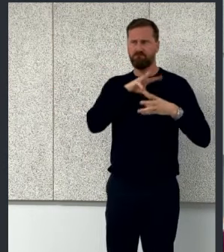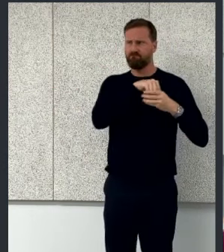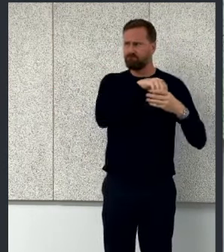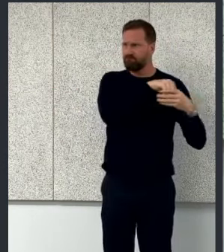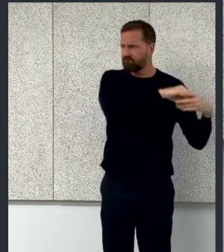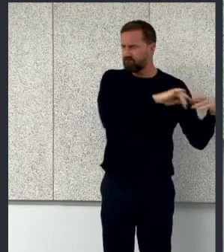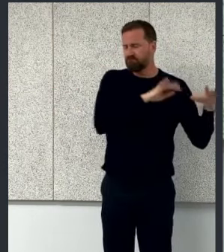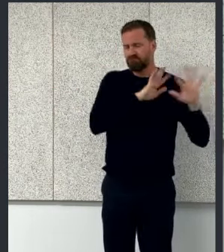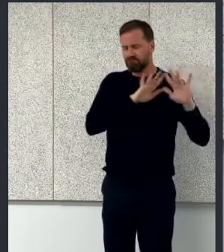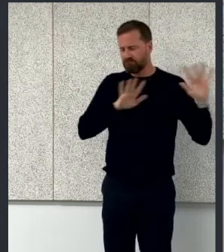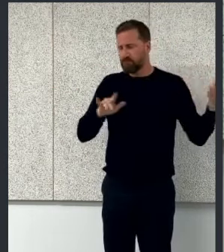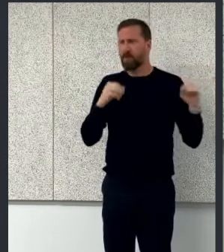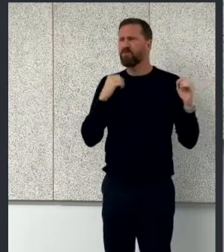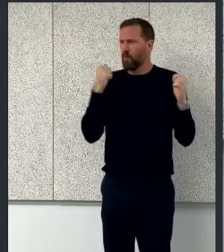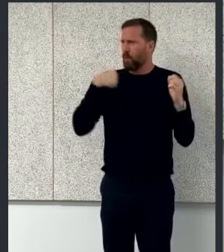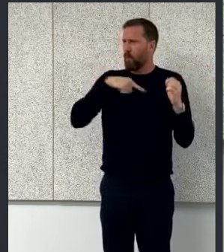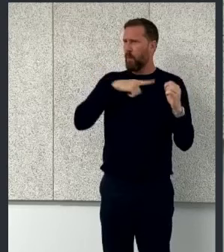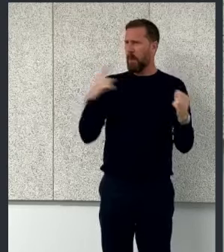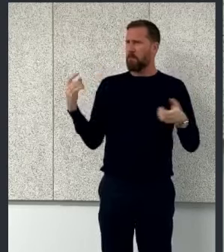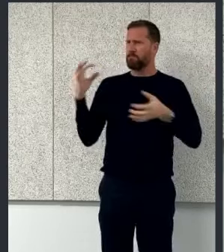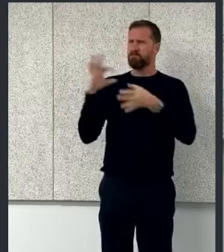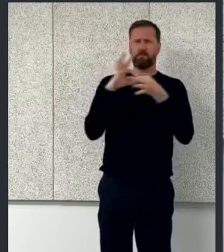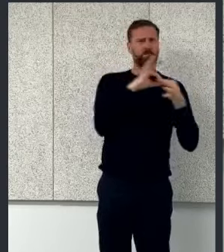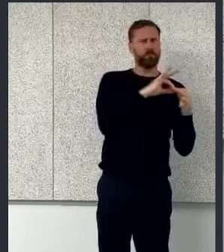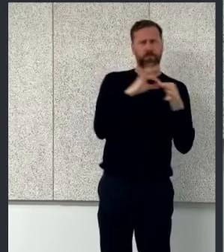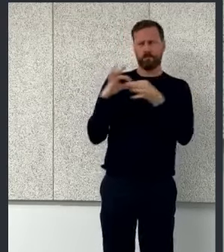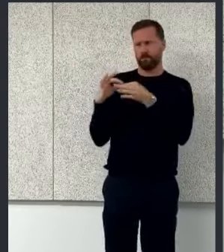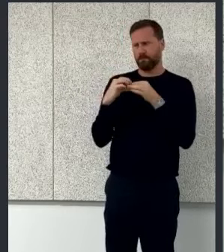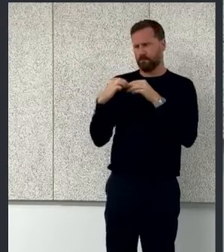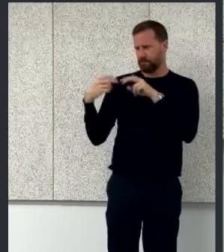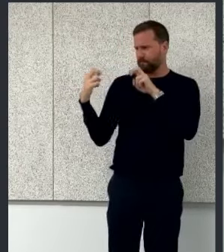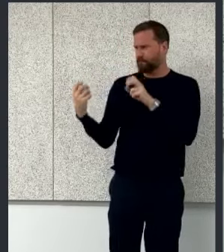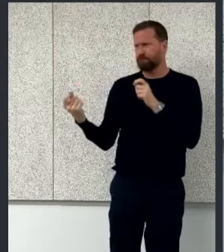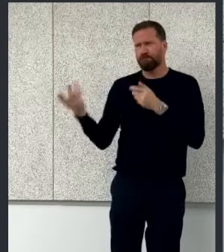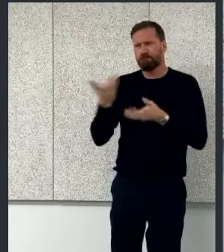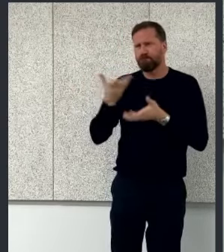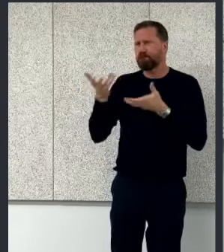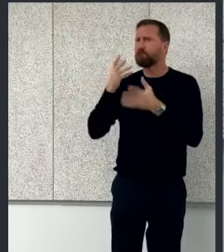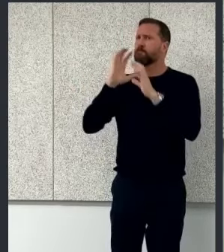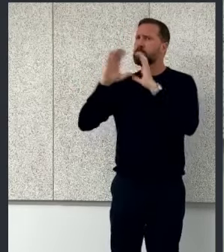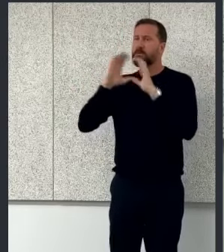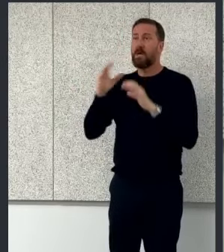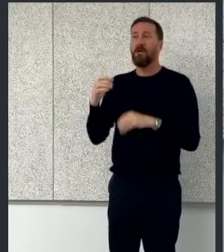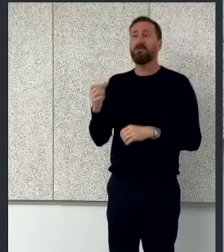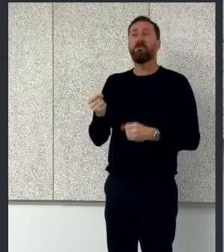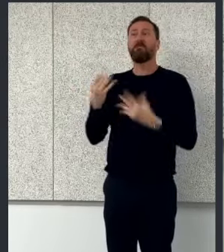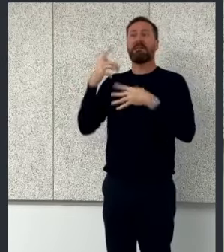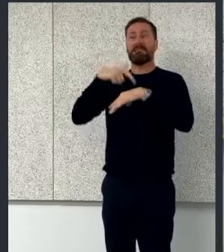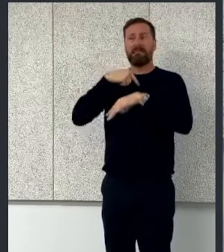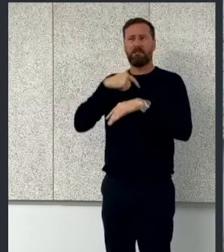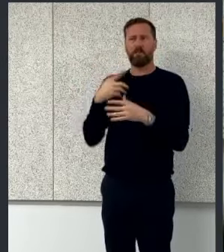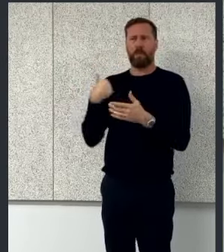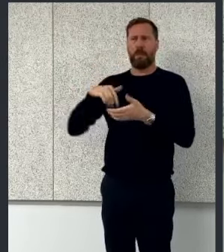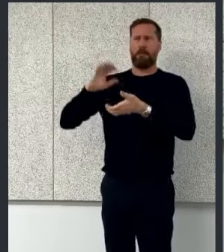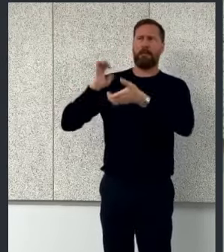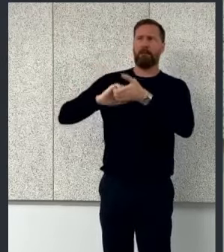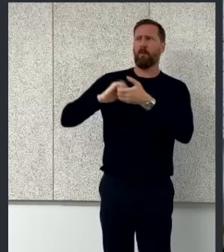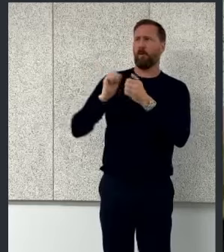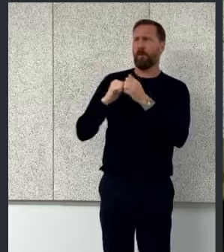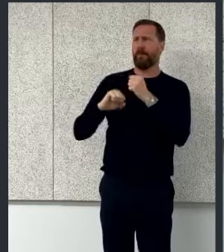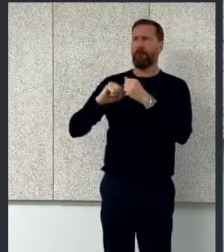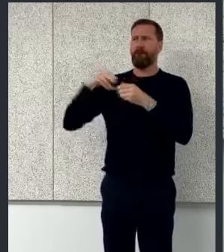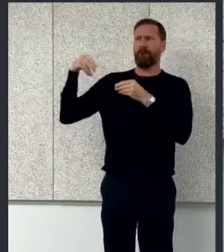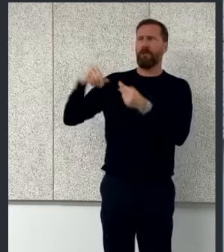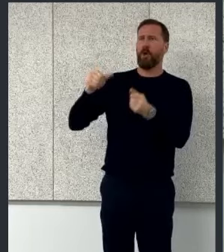And there have been many examples during my time at Gilman where we've collaborated with funders very, very deliberately on a